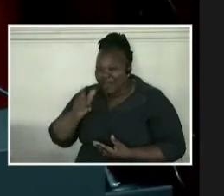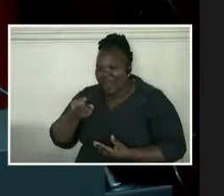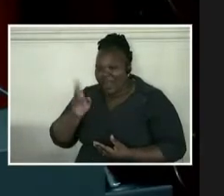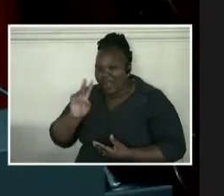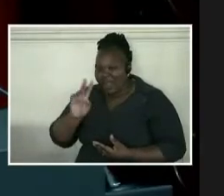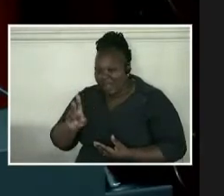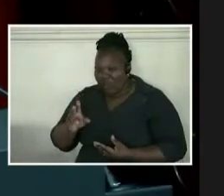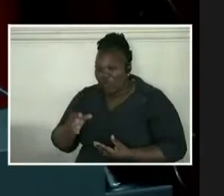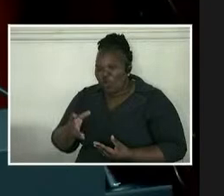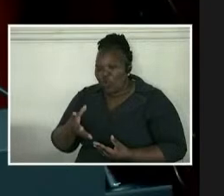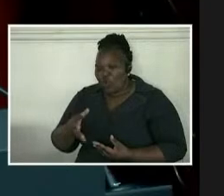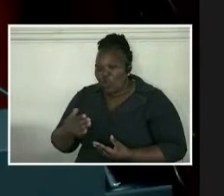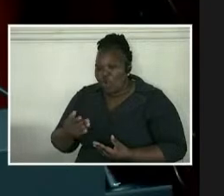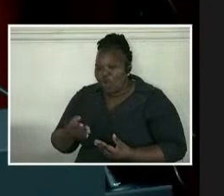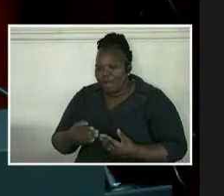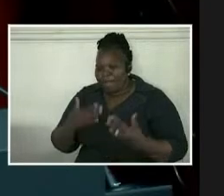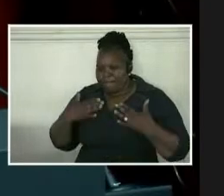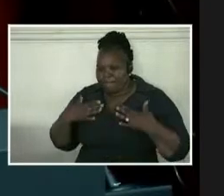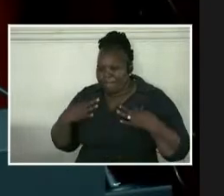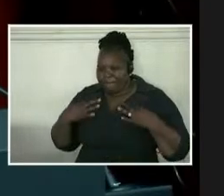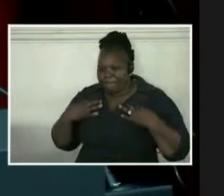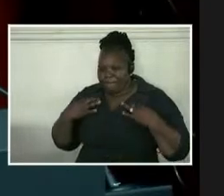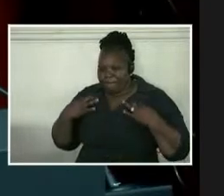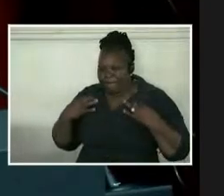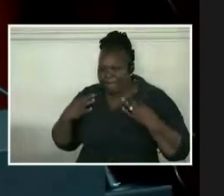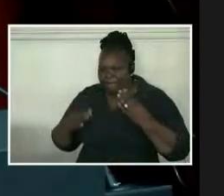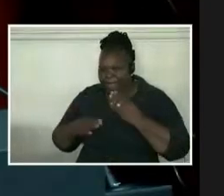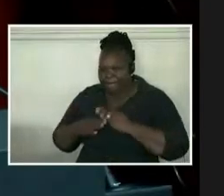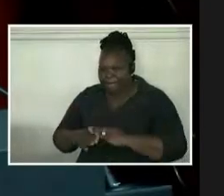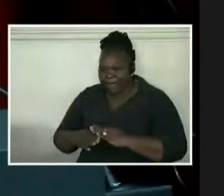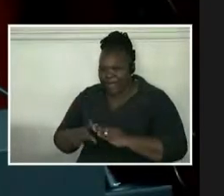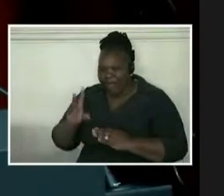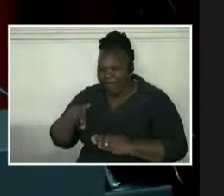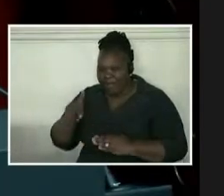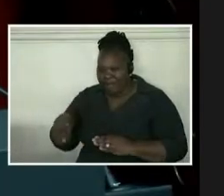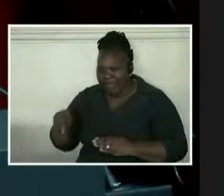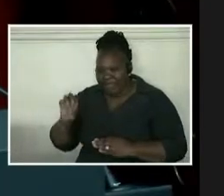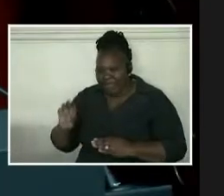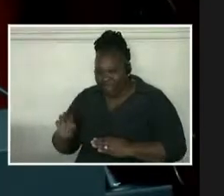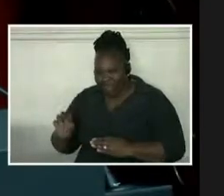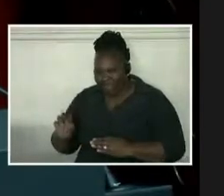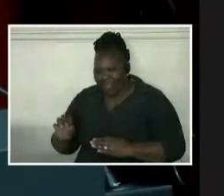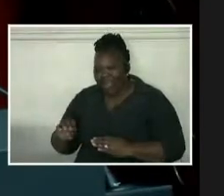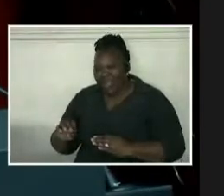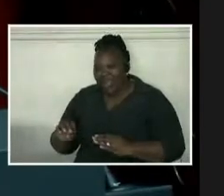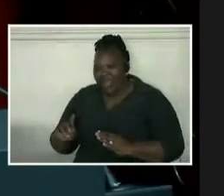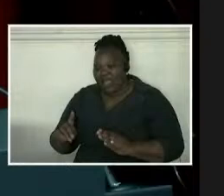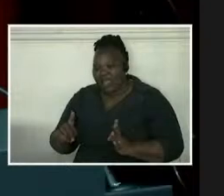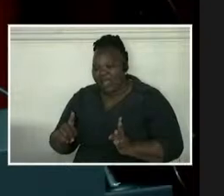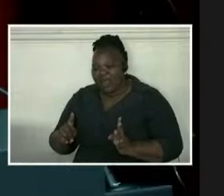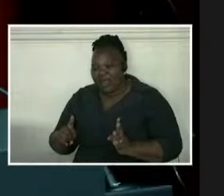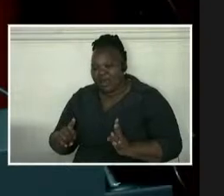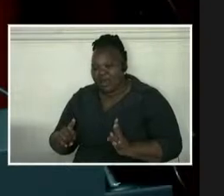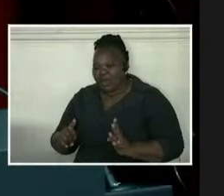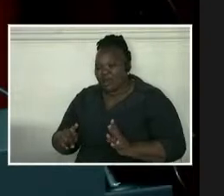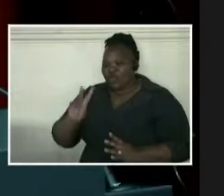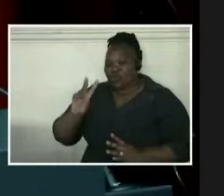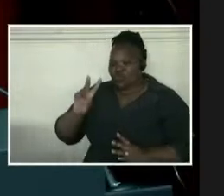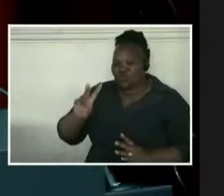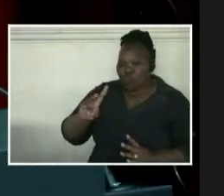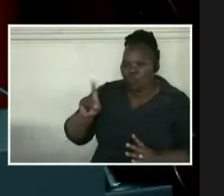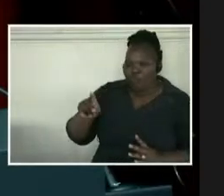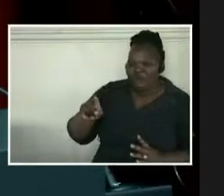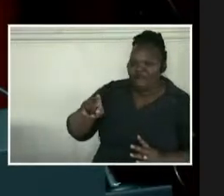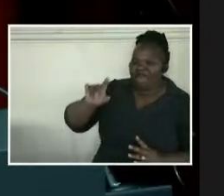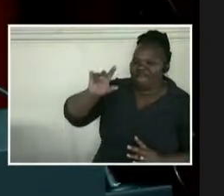the procurement of personal protective equipment for un open eight modular libraries in the province to the tune of five